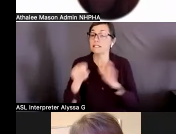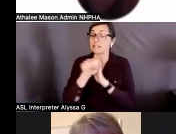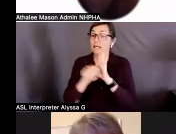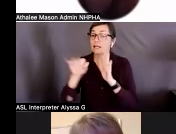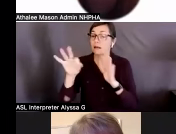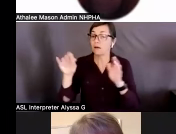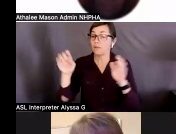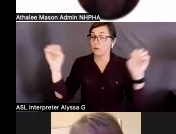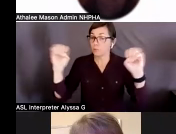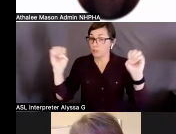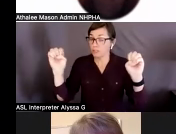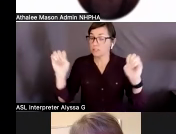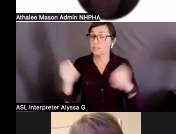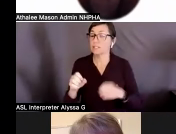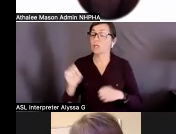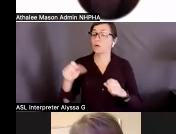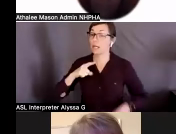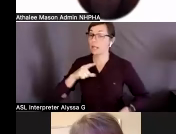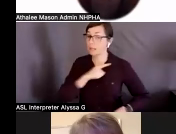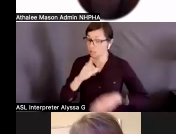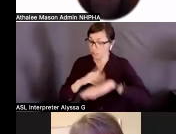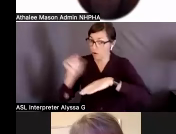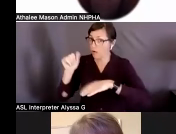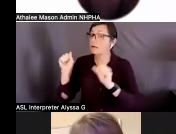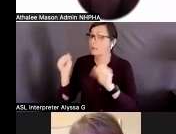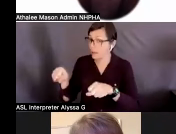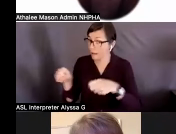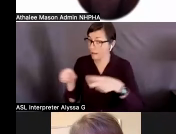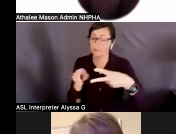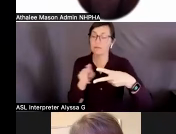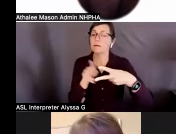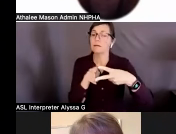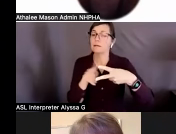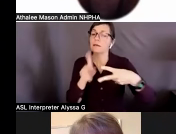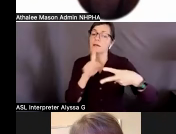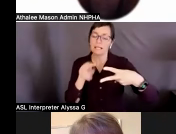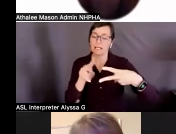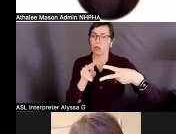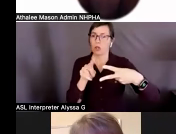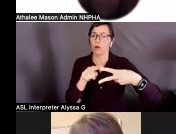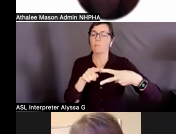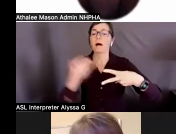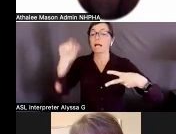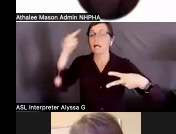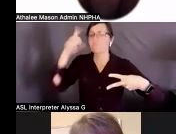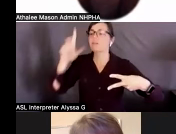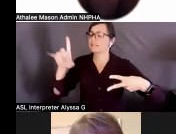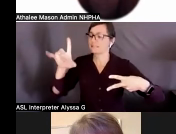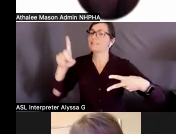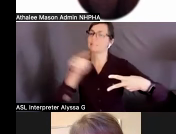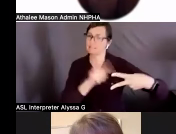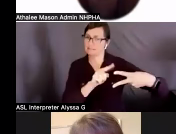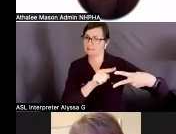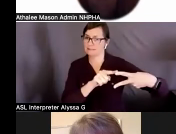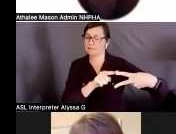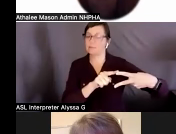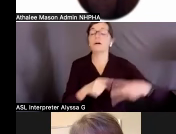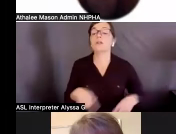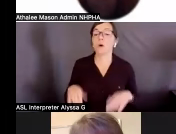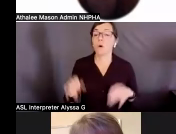be declared by legislation, but that didn't happen in New Hampshire. Ours was as a result of this governor order. A state of